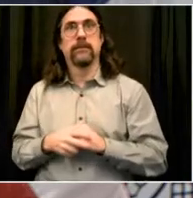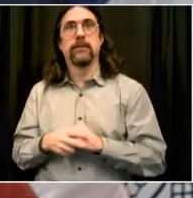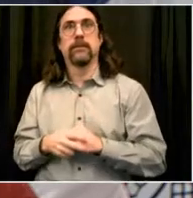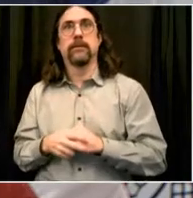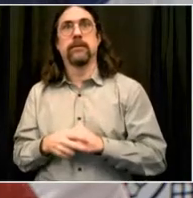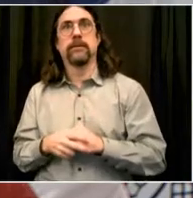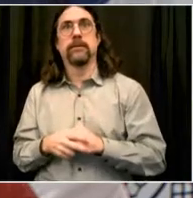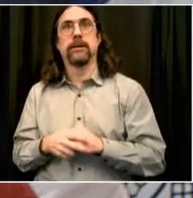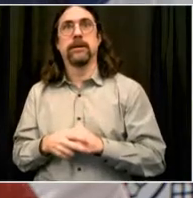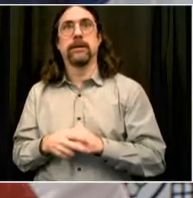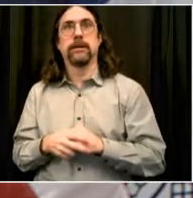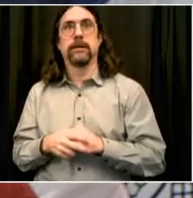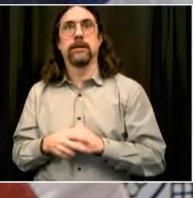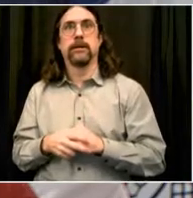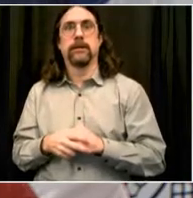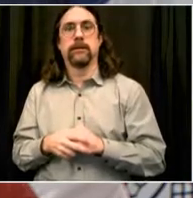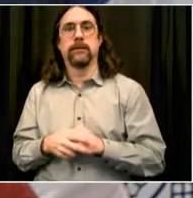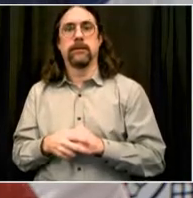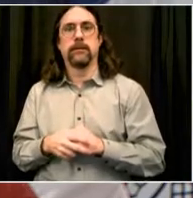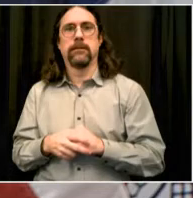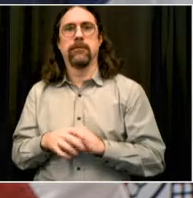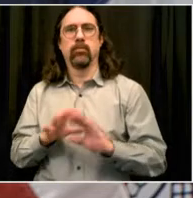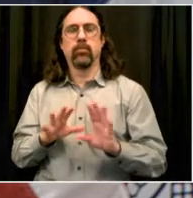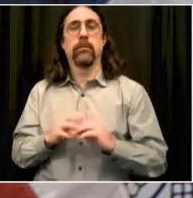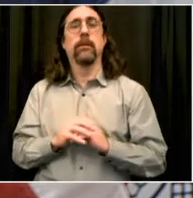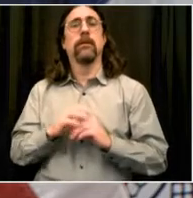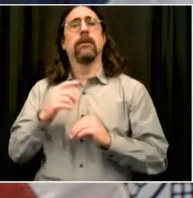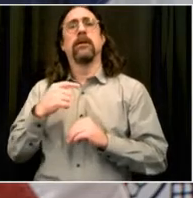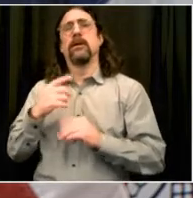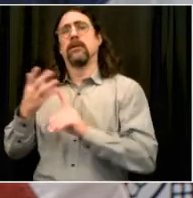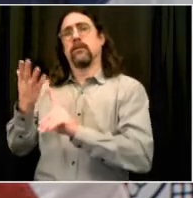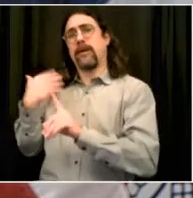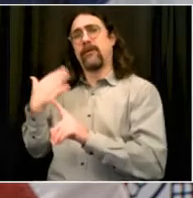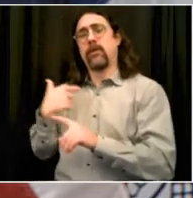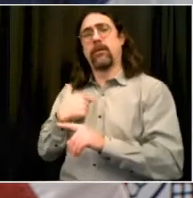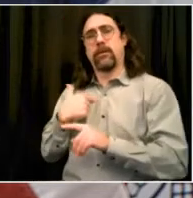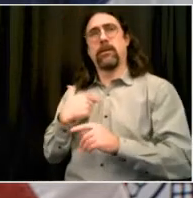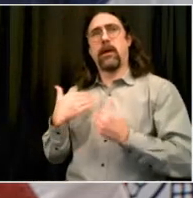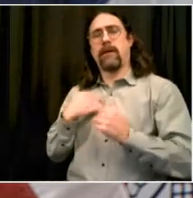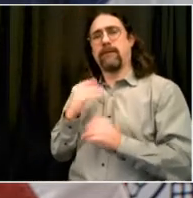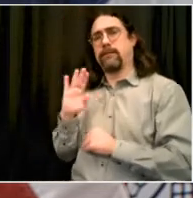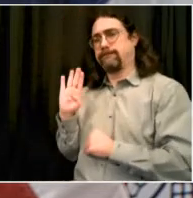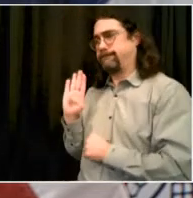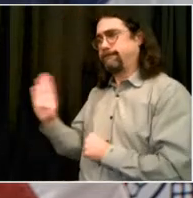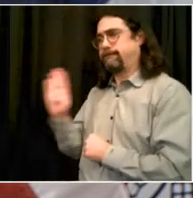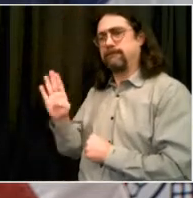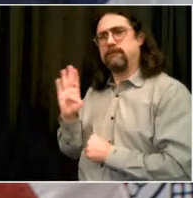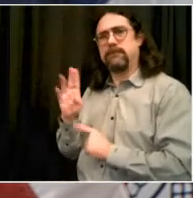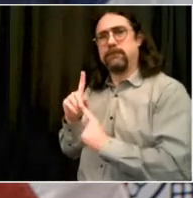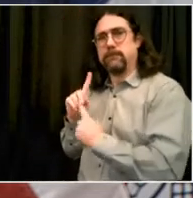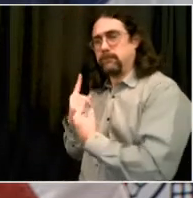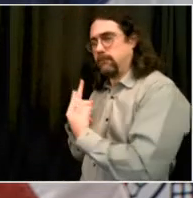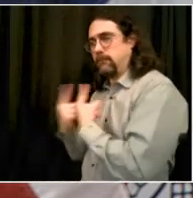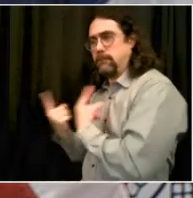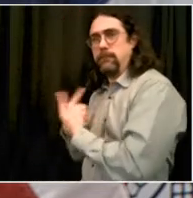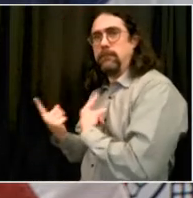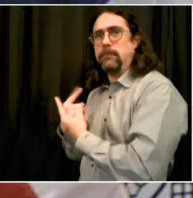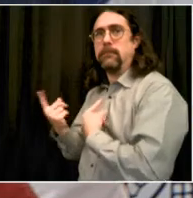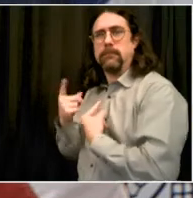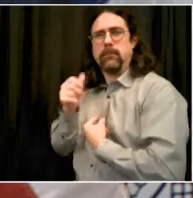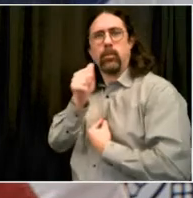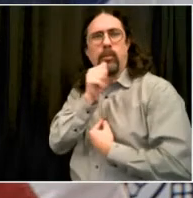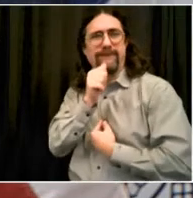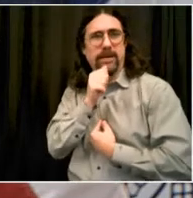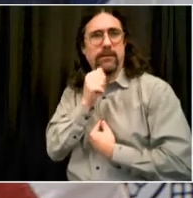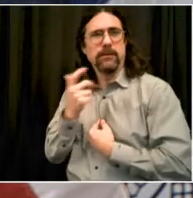in New York City and the challenges we face. The question before us right now, Emily, is whether the Congress gets it.